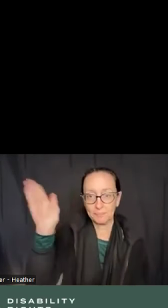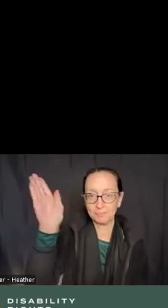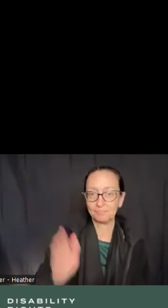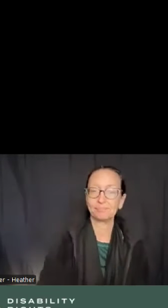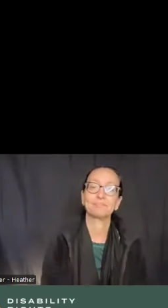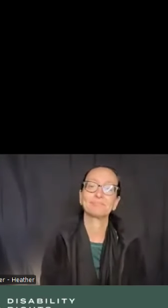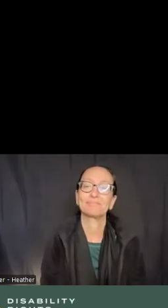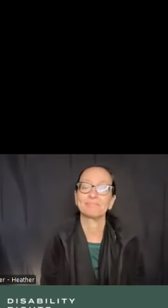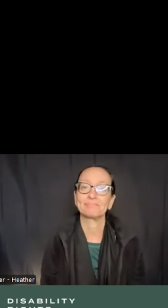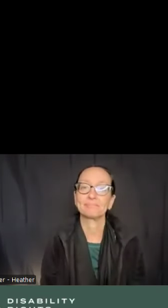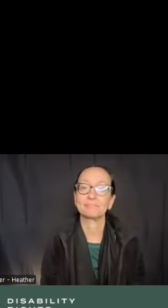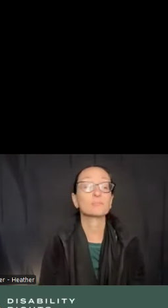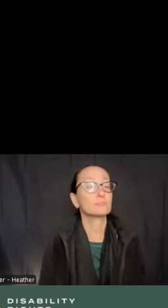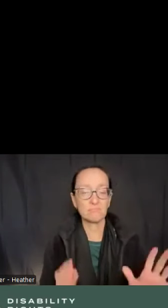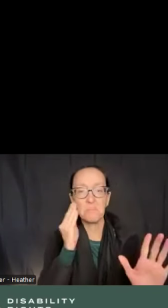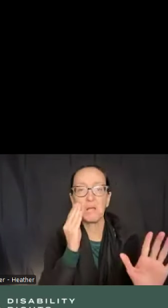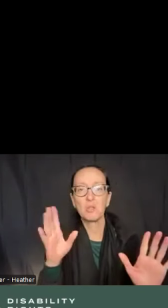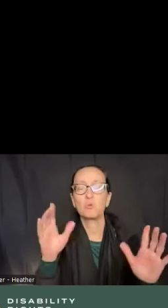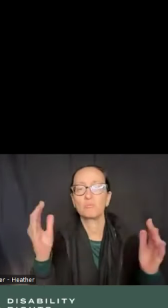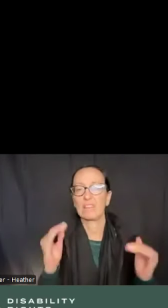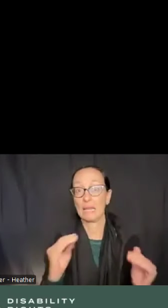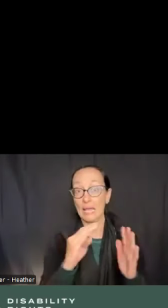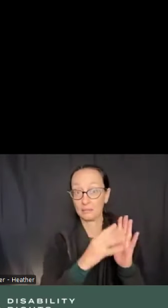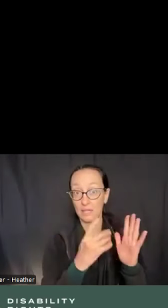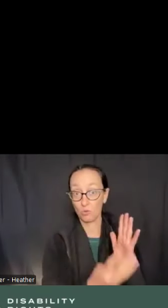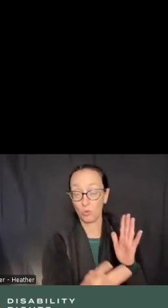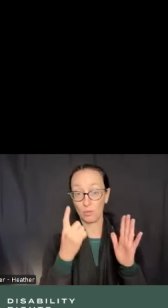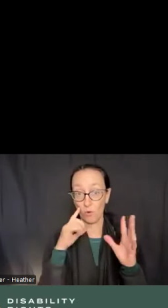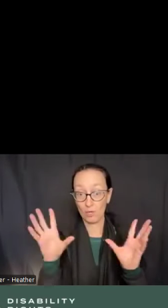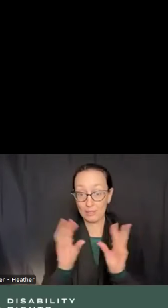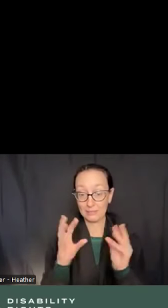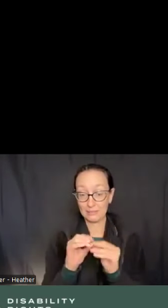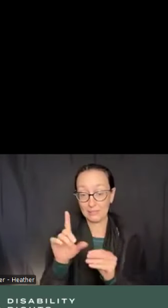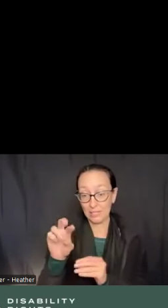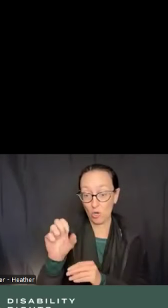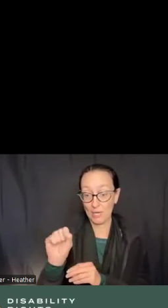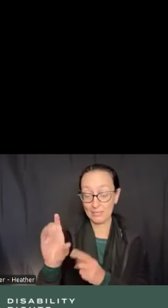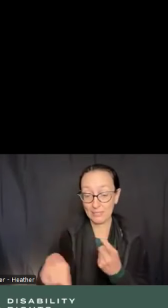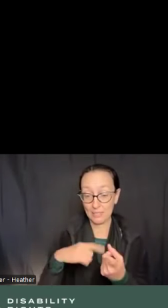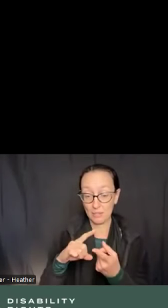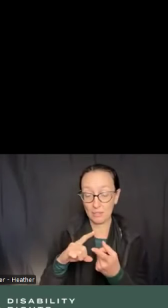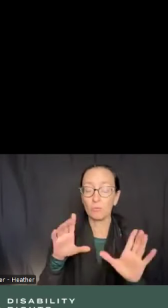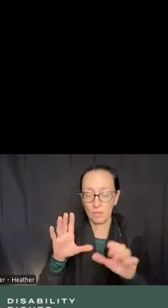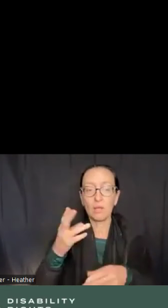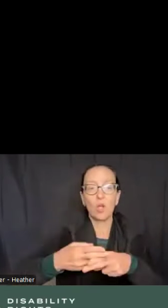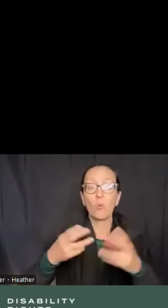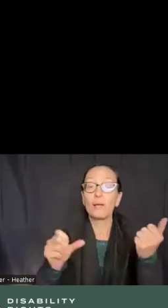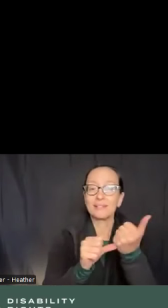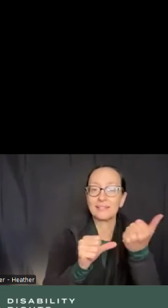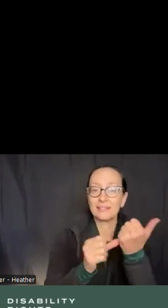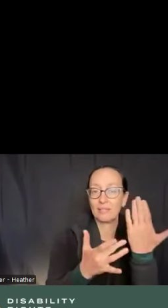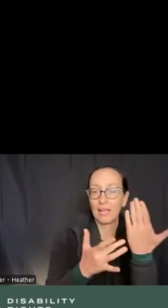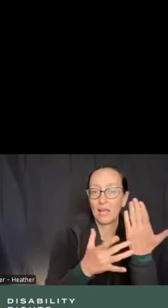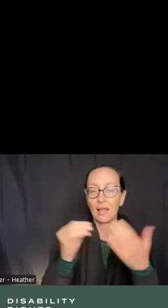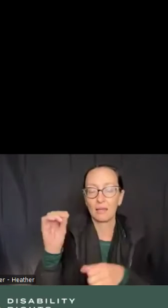Our next session, just to let everyone know, our next DRSC youth session is called Assistive Technology and